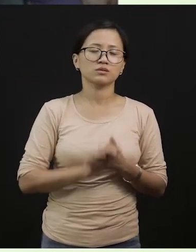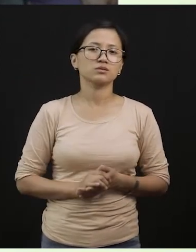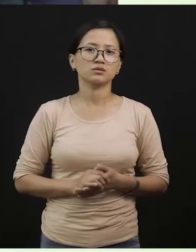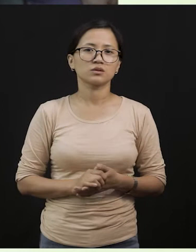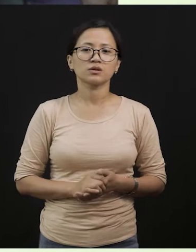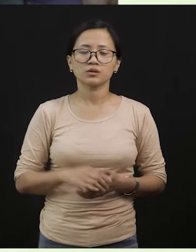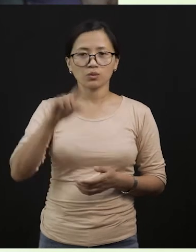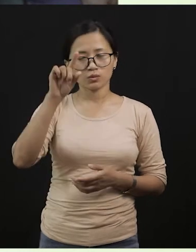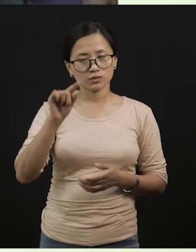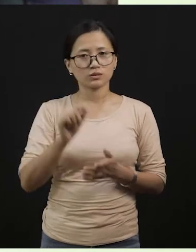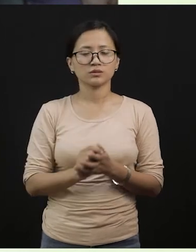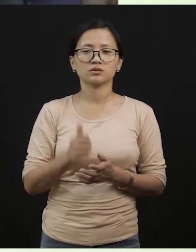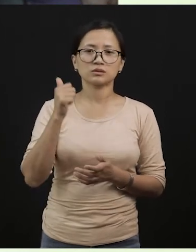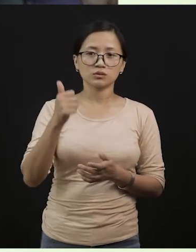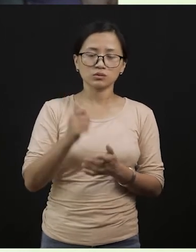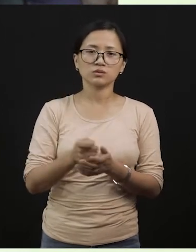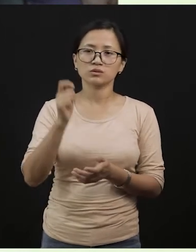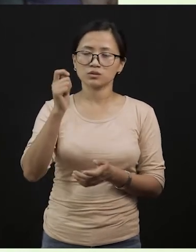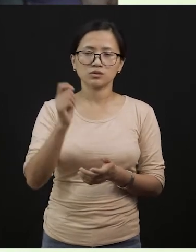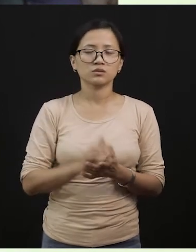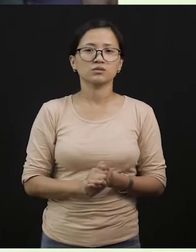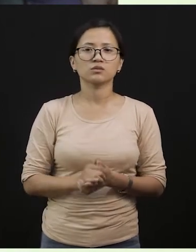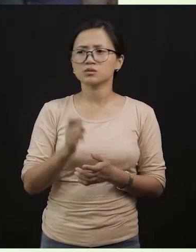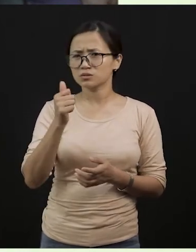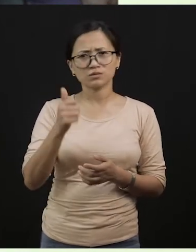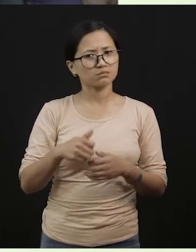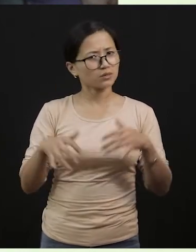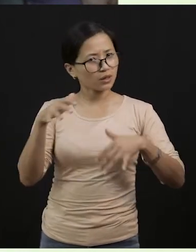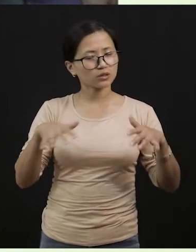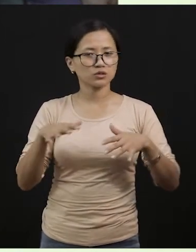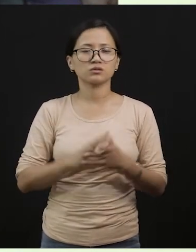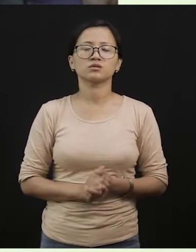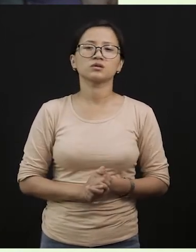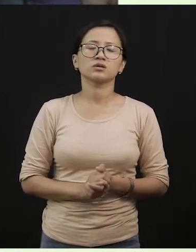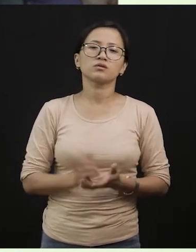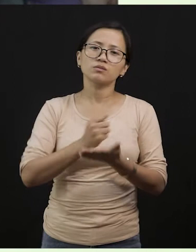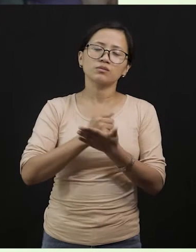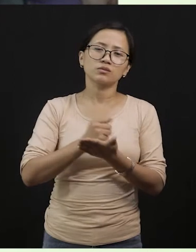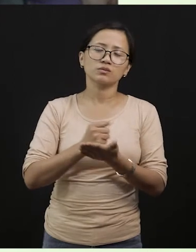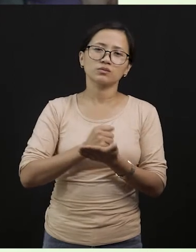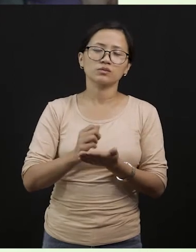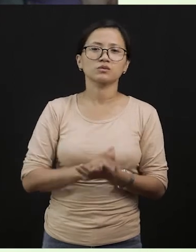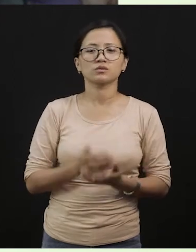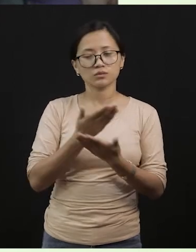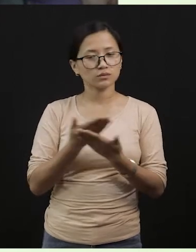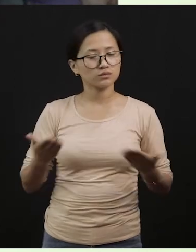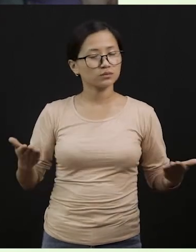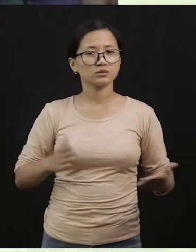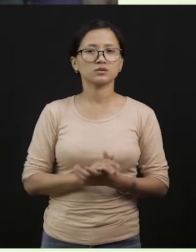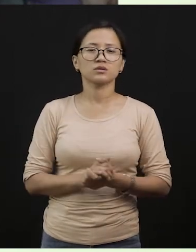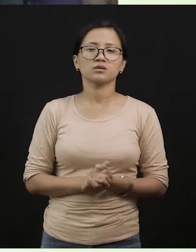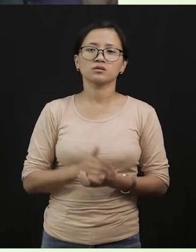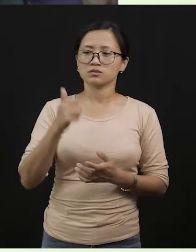that we have to do. Good deeds, good actions. You remember, right? And so we all have to practice the good things that